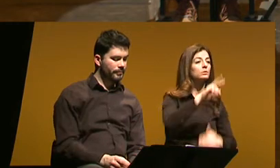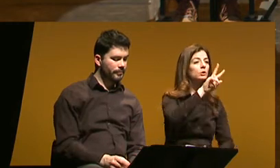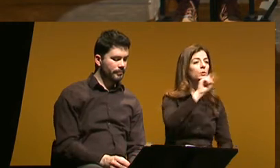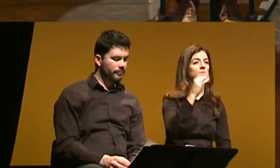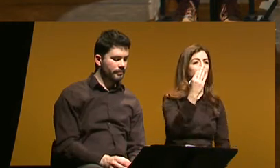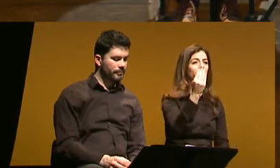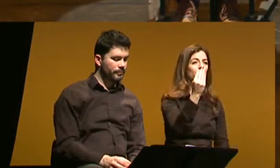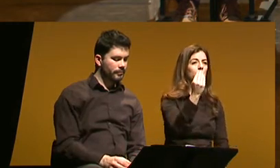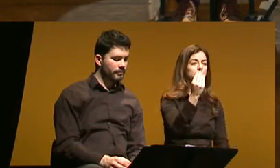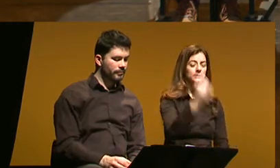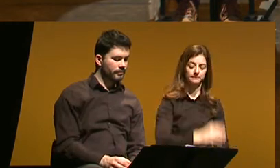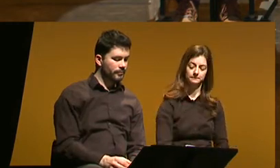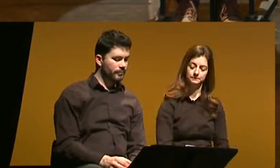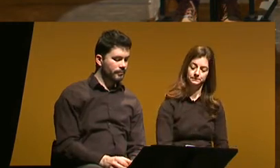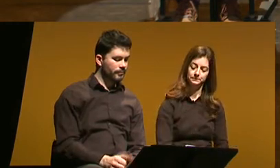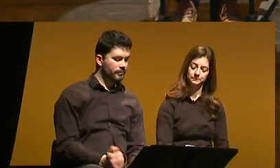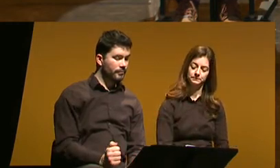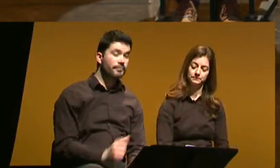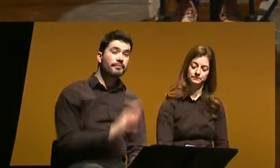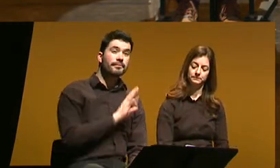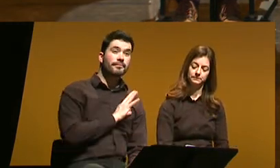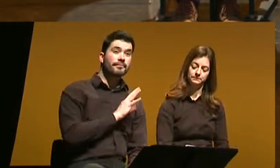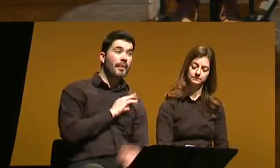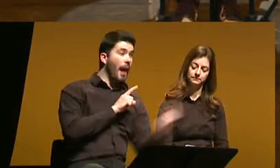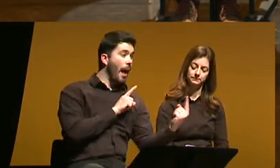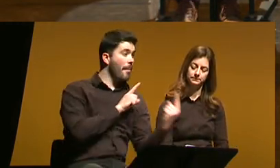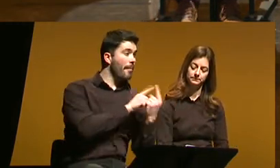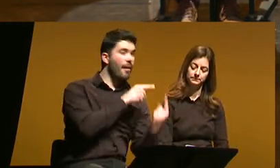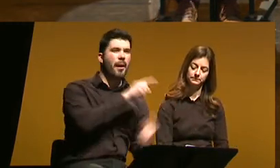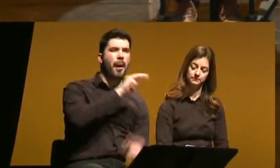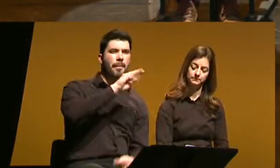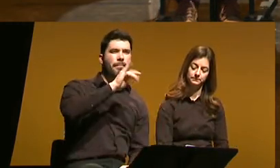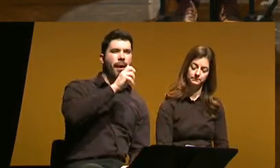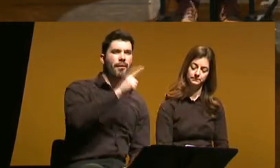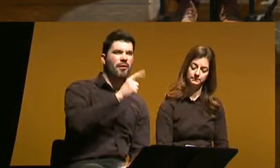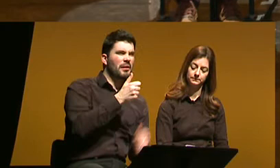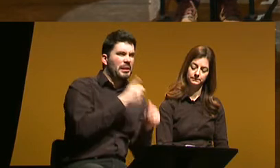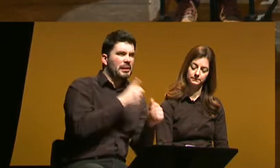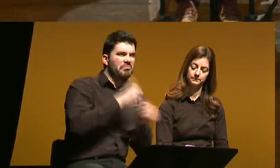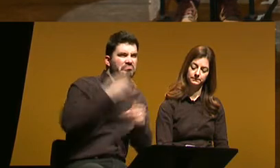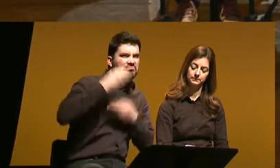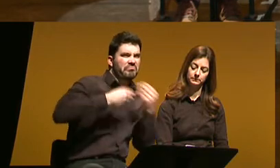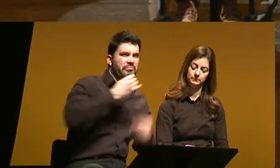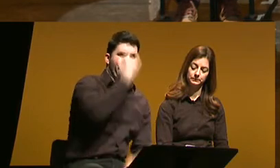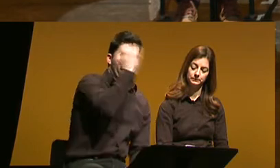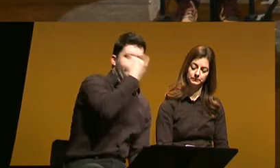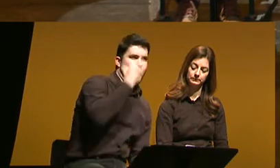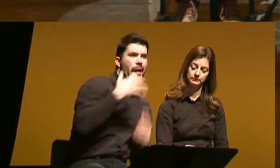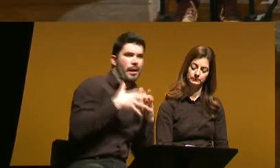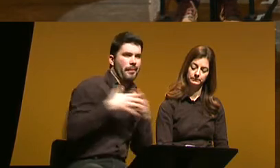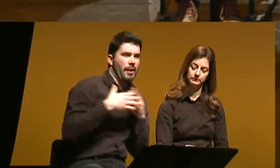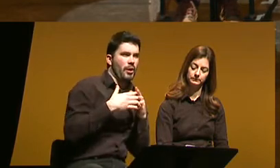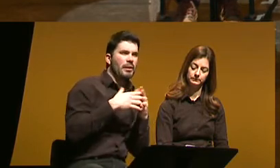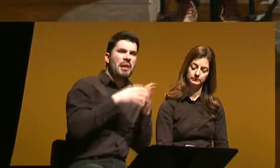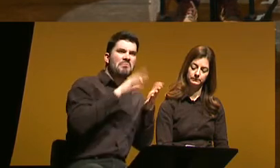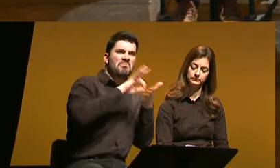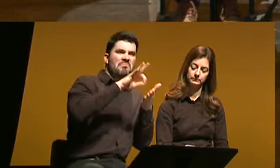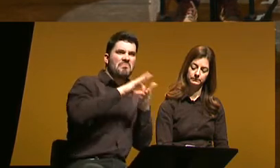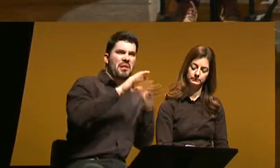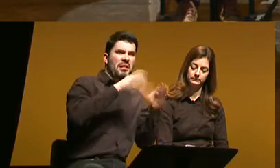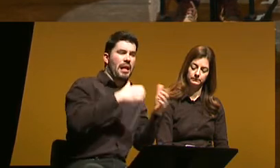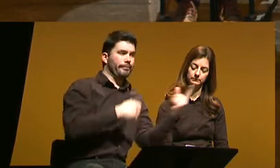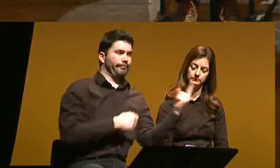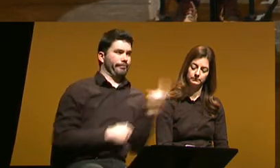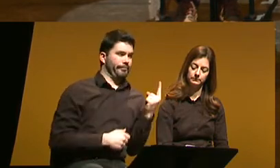2014. LaGuardia Community College. I meet Michael, an Italian-American, in my accounting class. He asks, Where